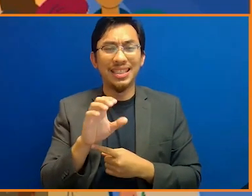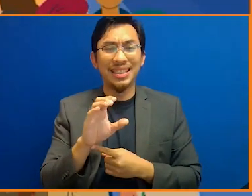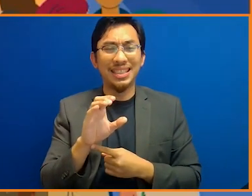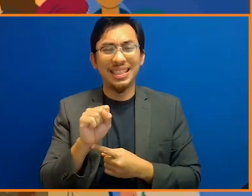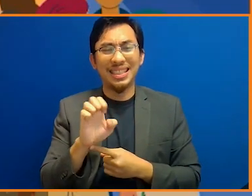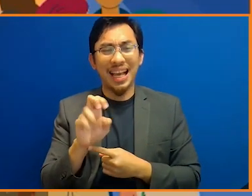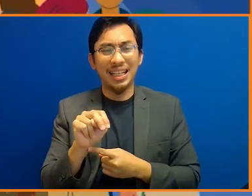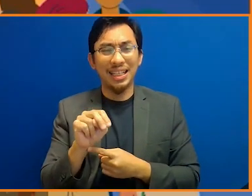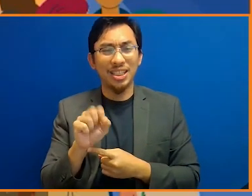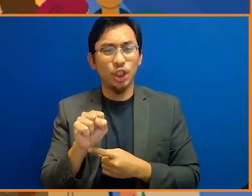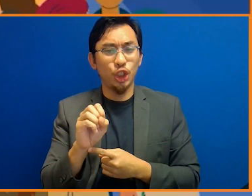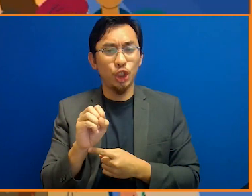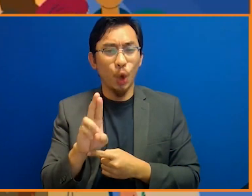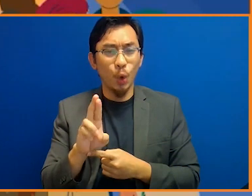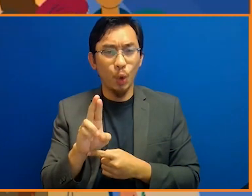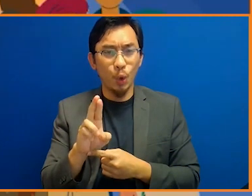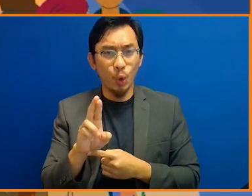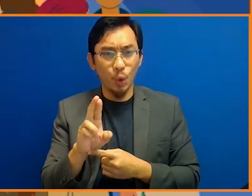install many sensors,